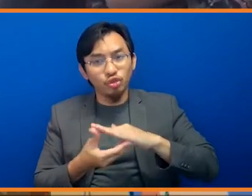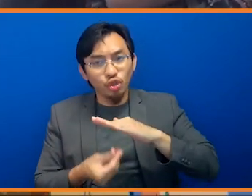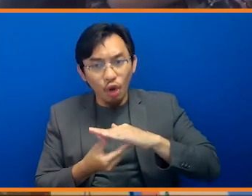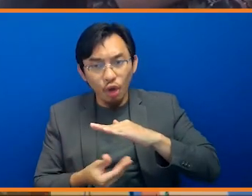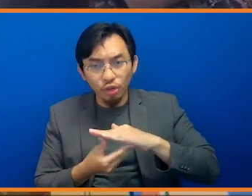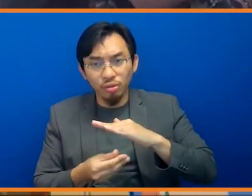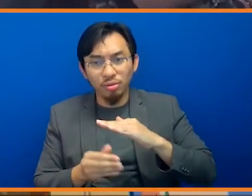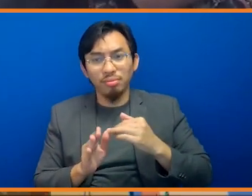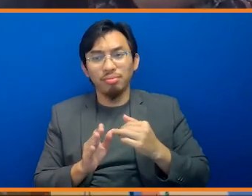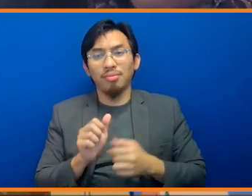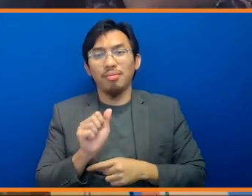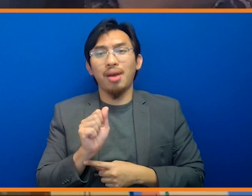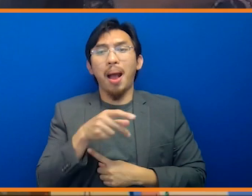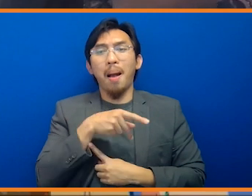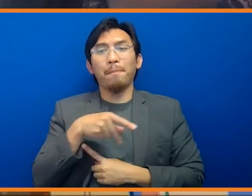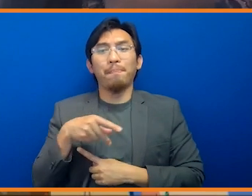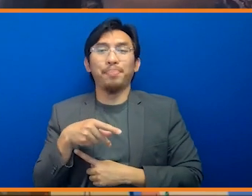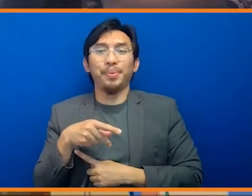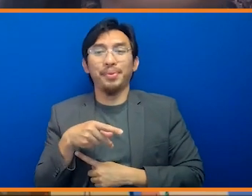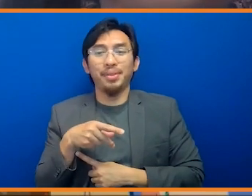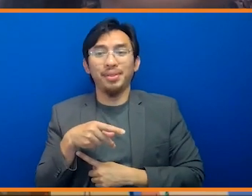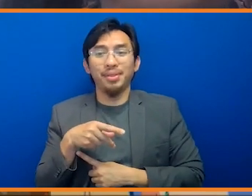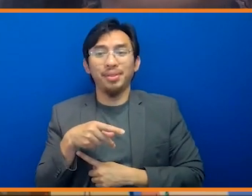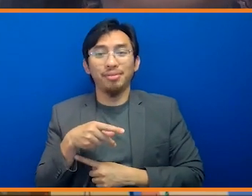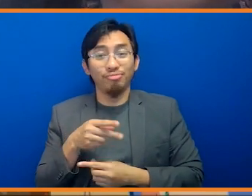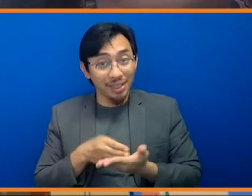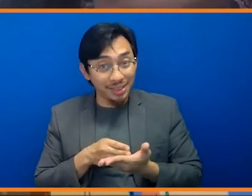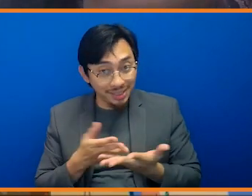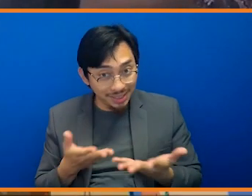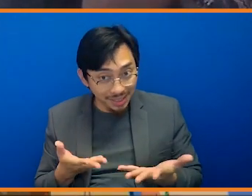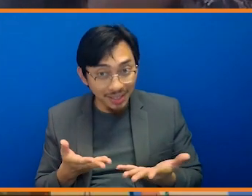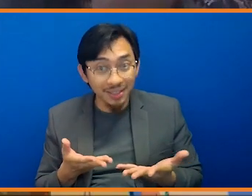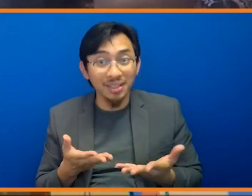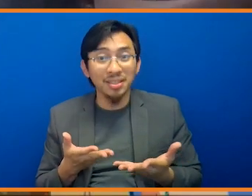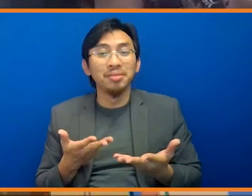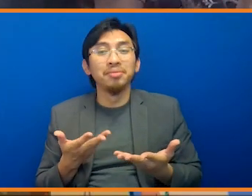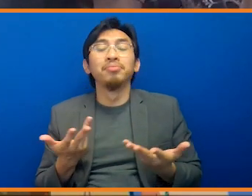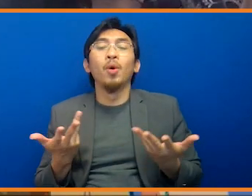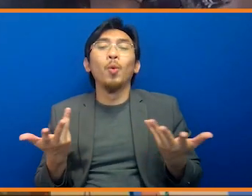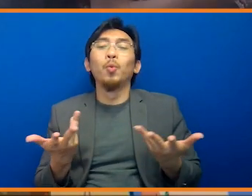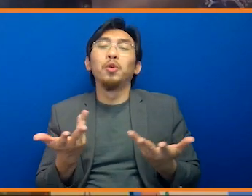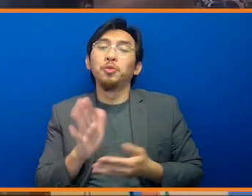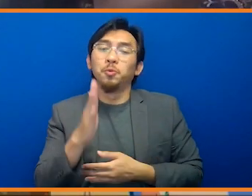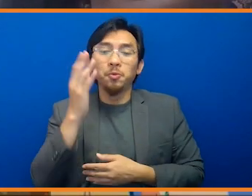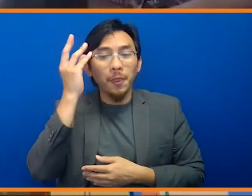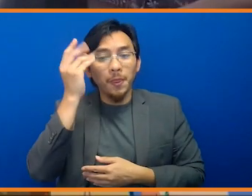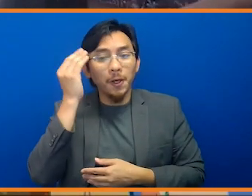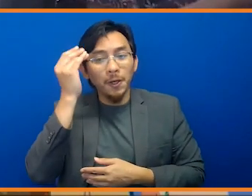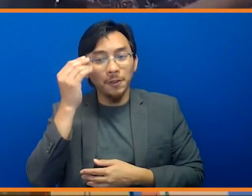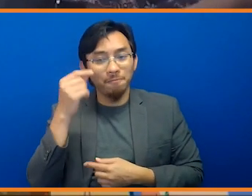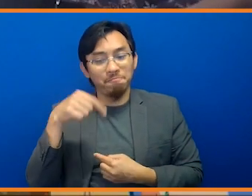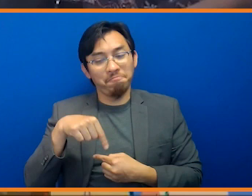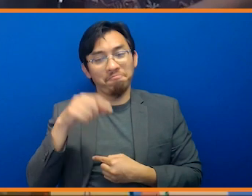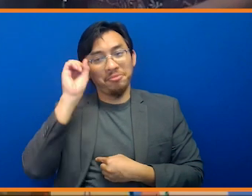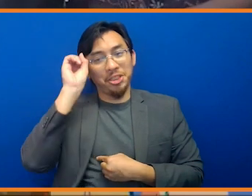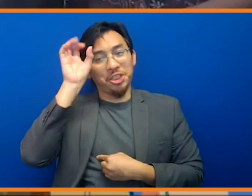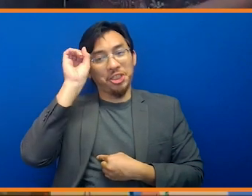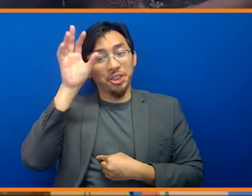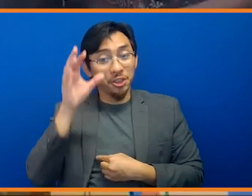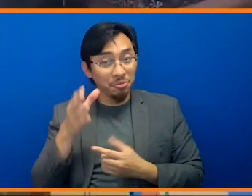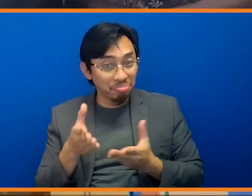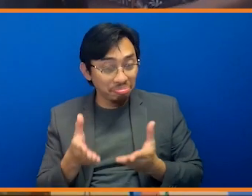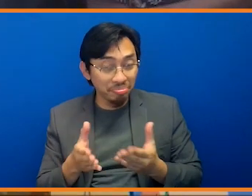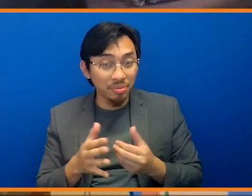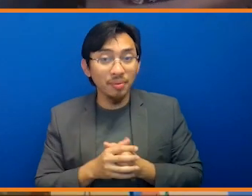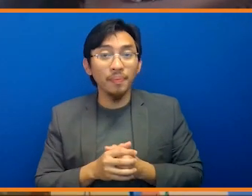to download our application, right? What do you think? What do you think about this suggestion?